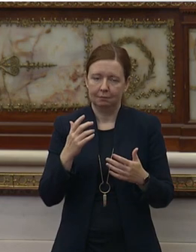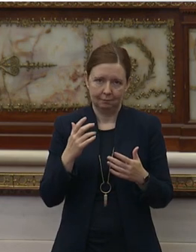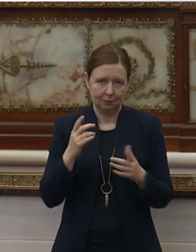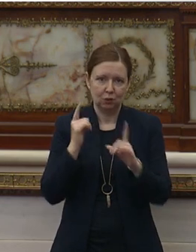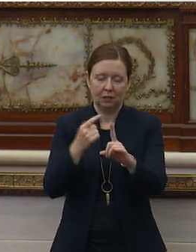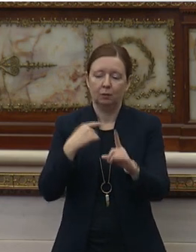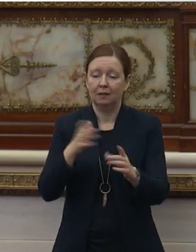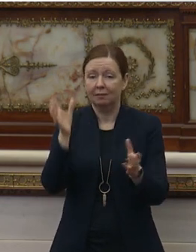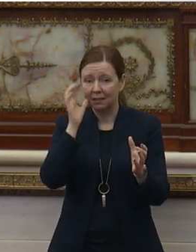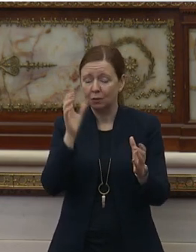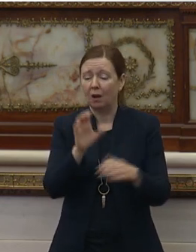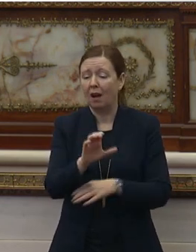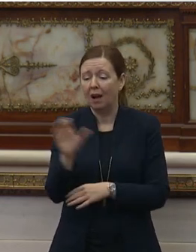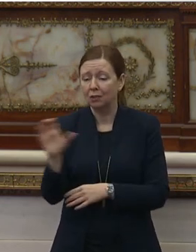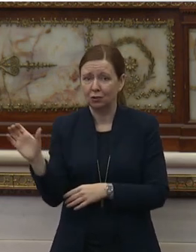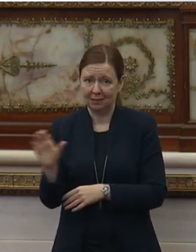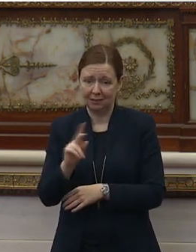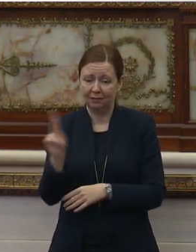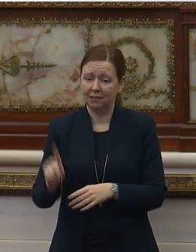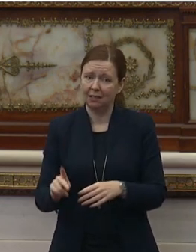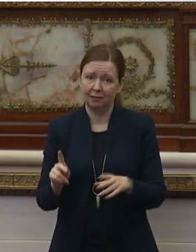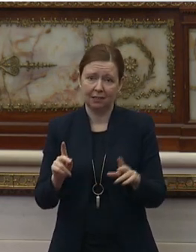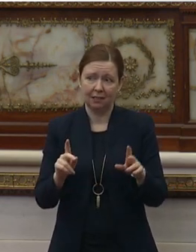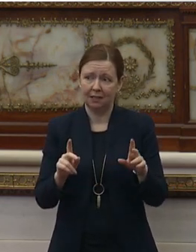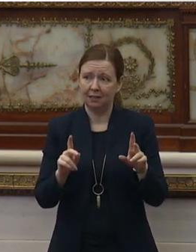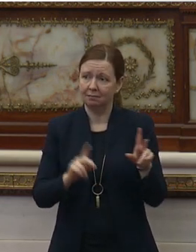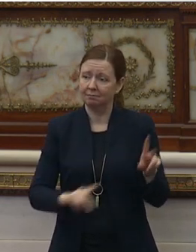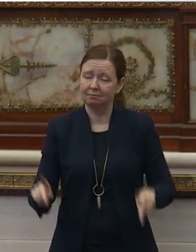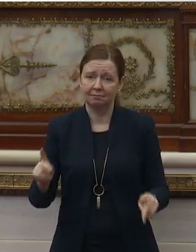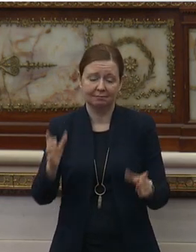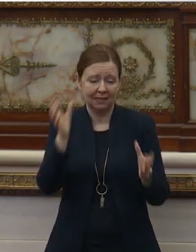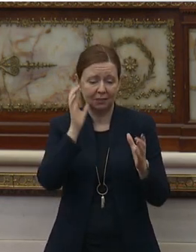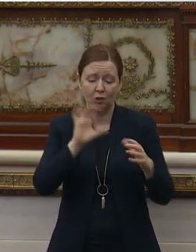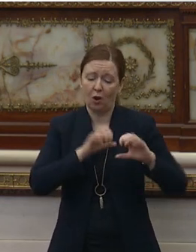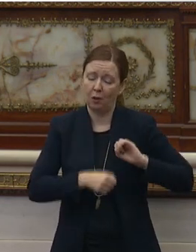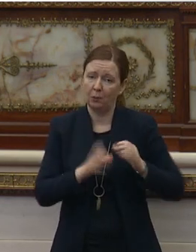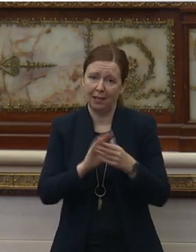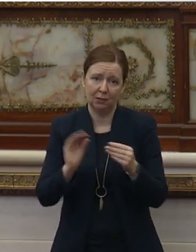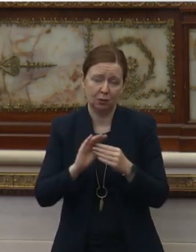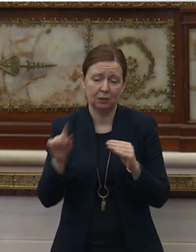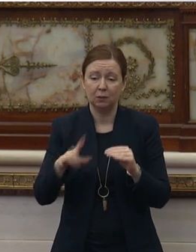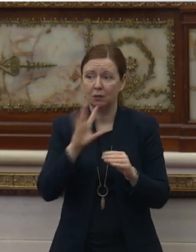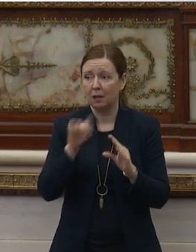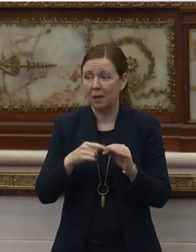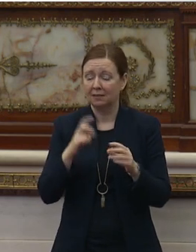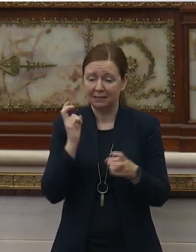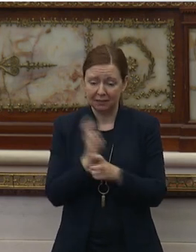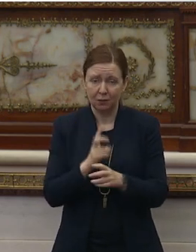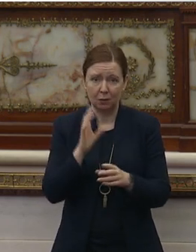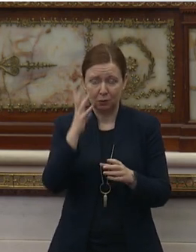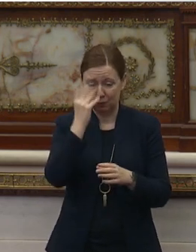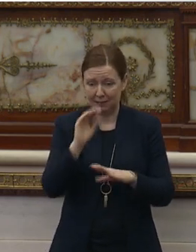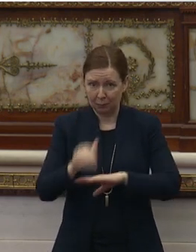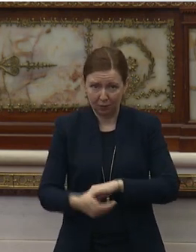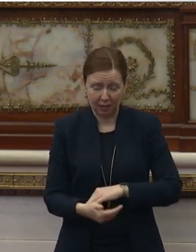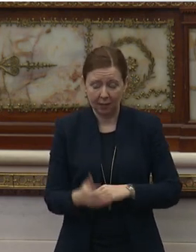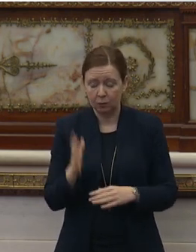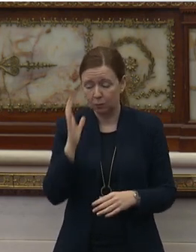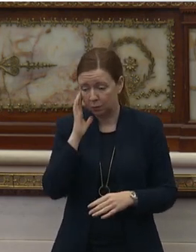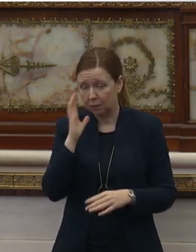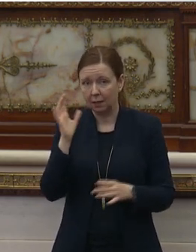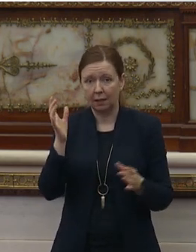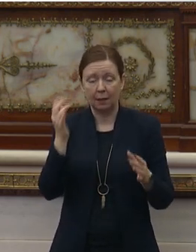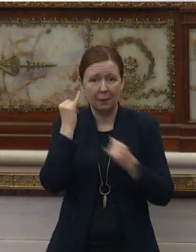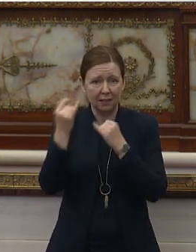of Philadelphians give us nothing but heartbreaking stories. And so when you talk about how difficult it is to sleep at night, you know, imagine just, you know, someone